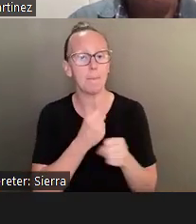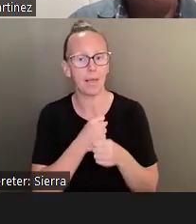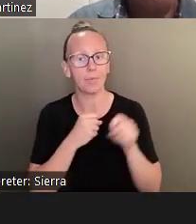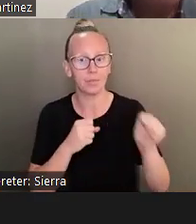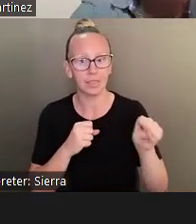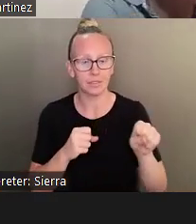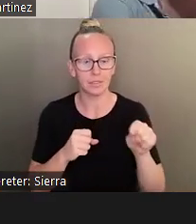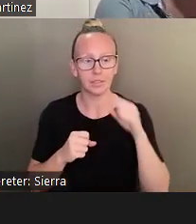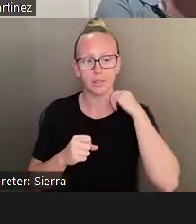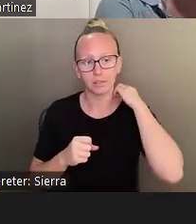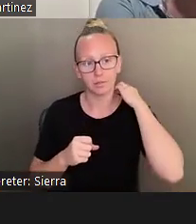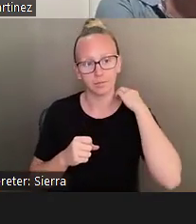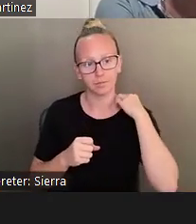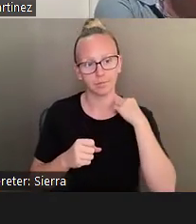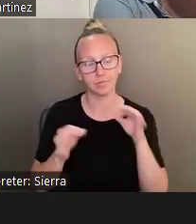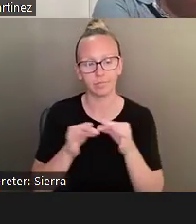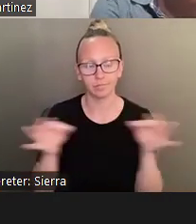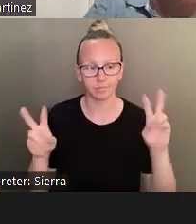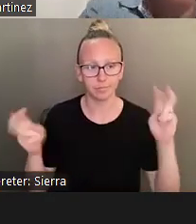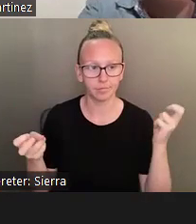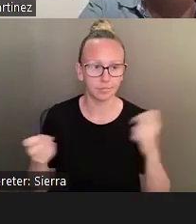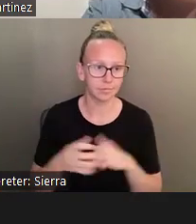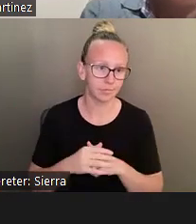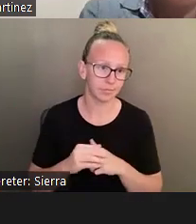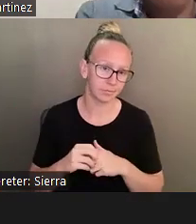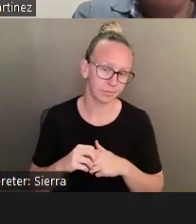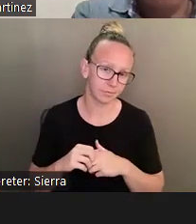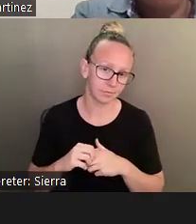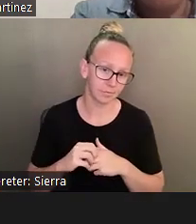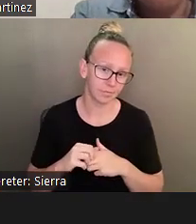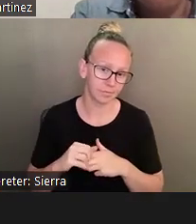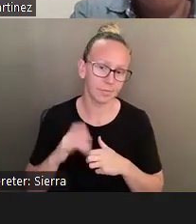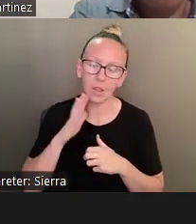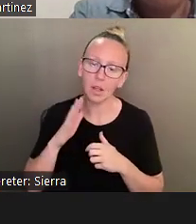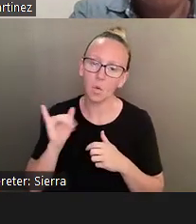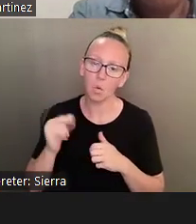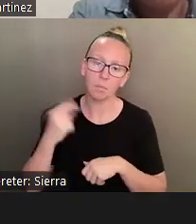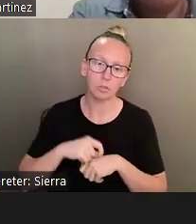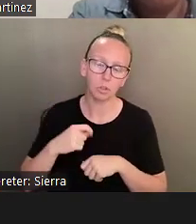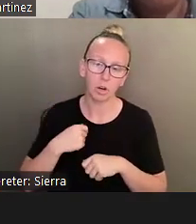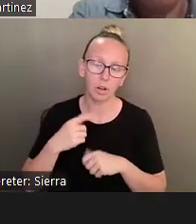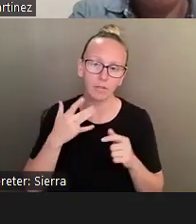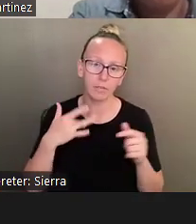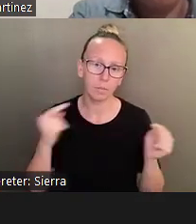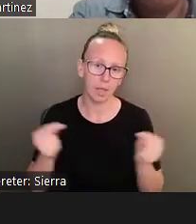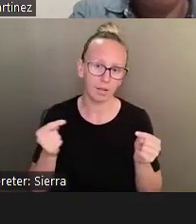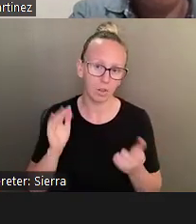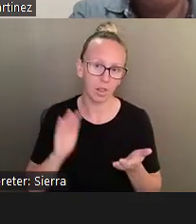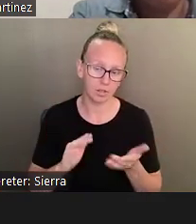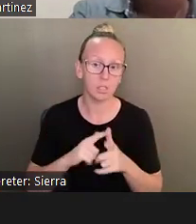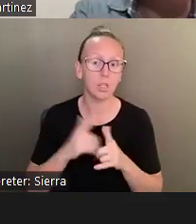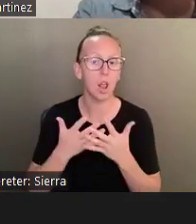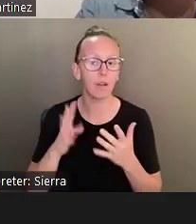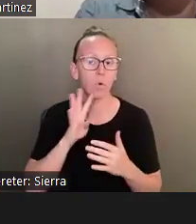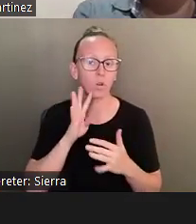time. I did the lumbar puncture and it was not as painful as I thought it was going to be at all. I feel really grateful to have caught it